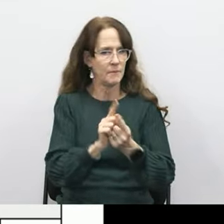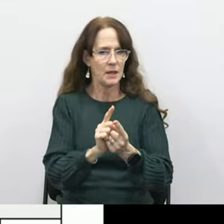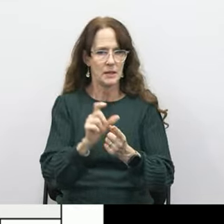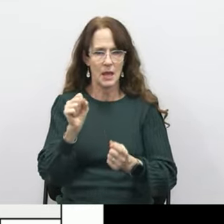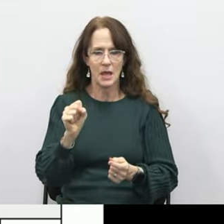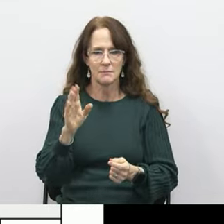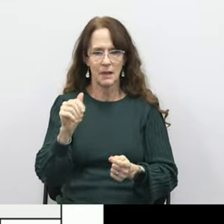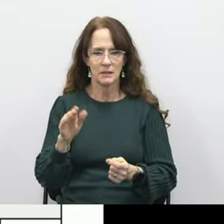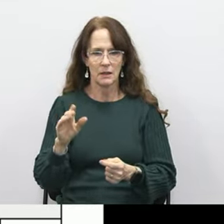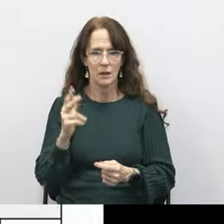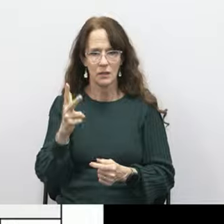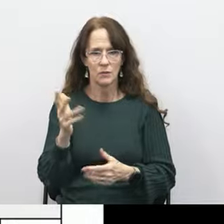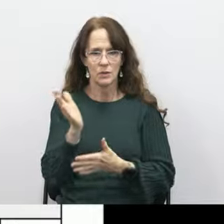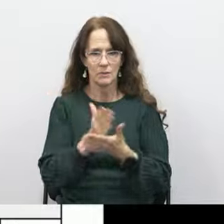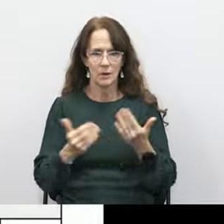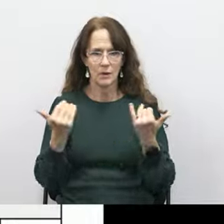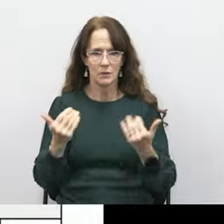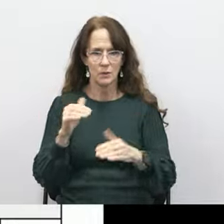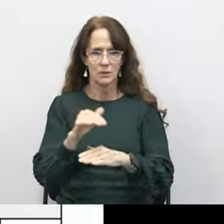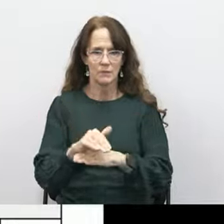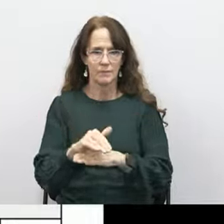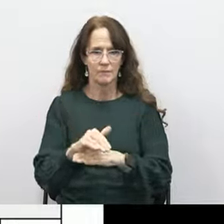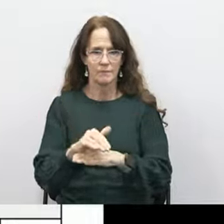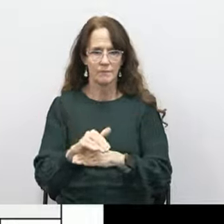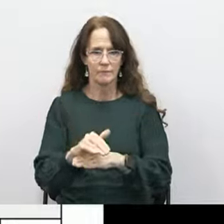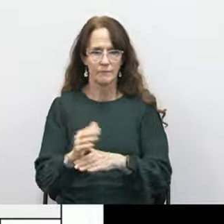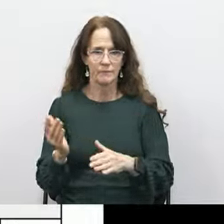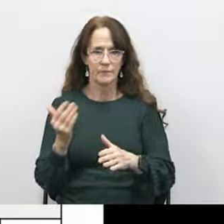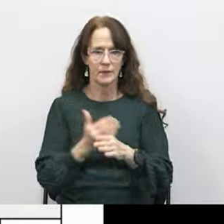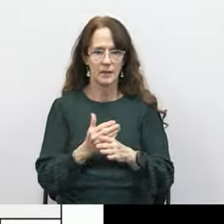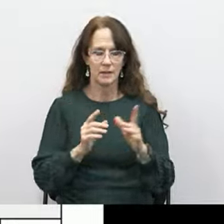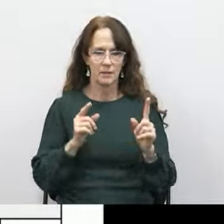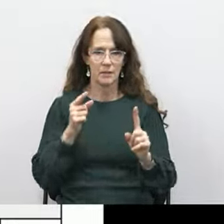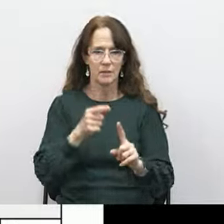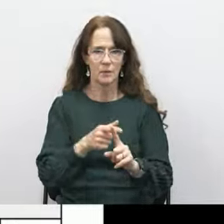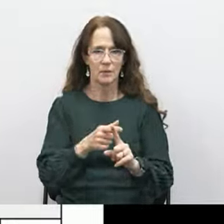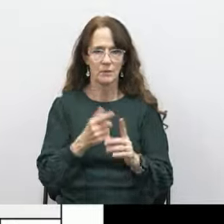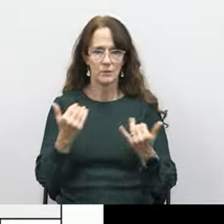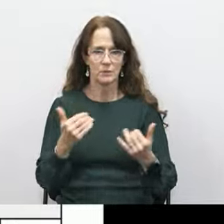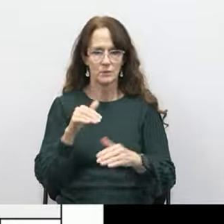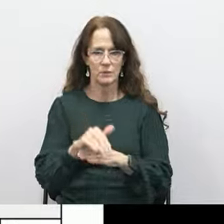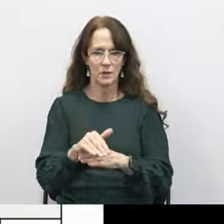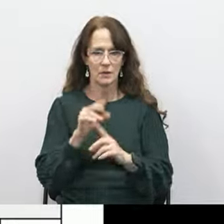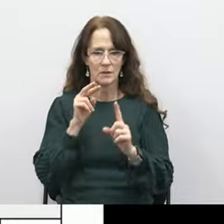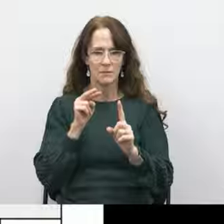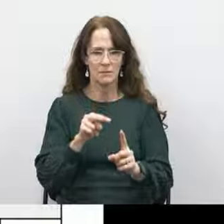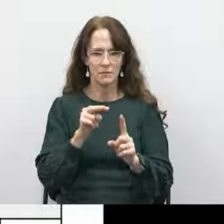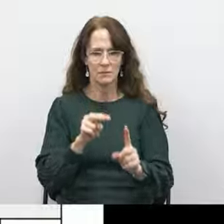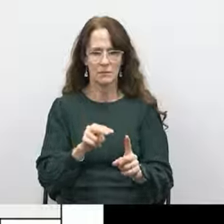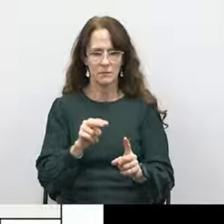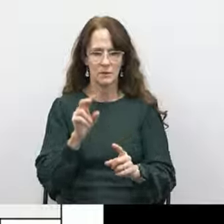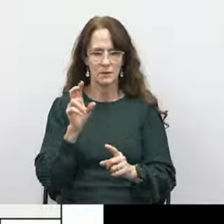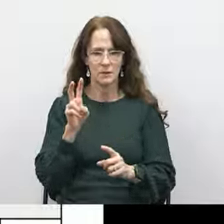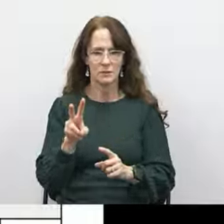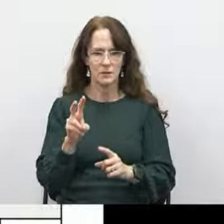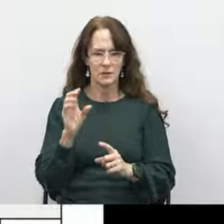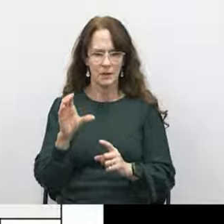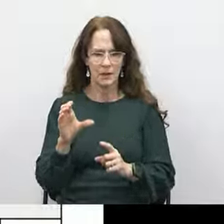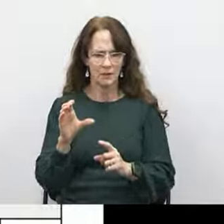There are 3 components tonight, 3 interim goals, excuse me. Tonight we'll be monitoring 2C, which